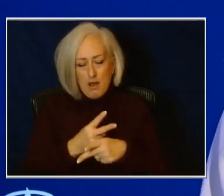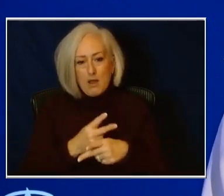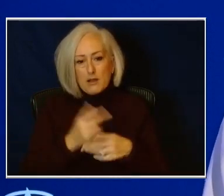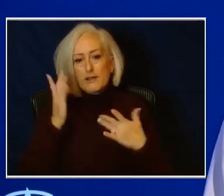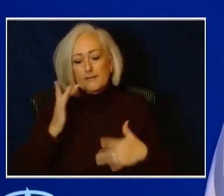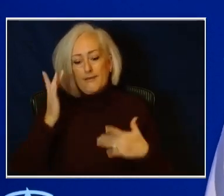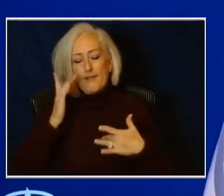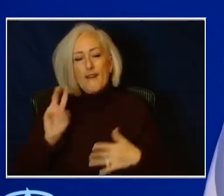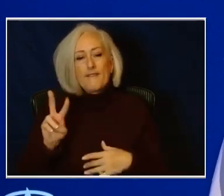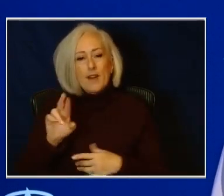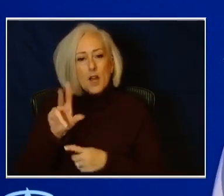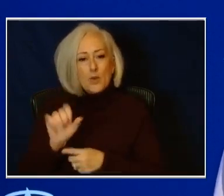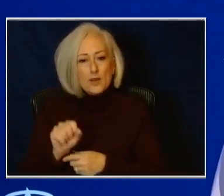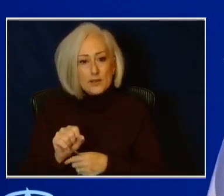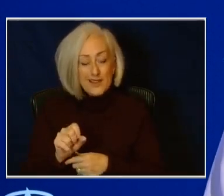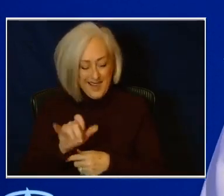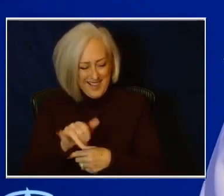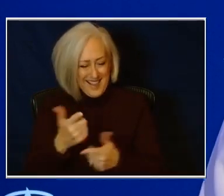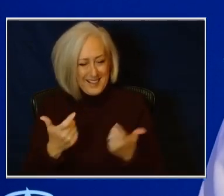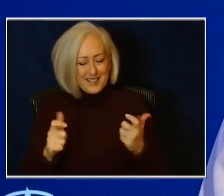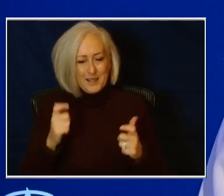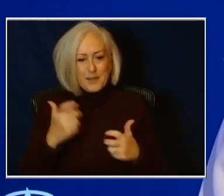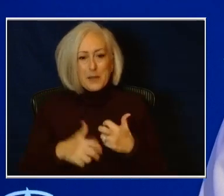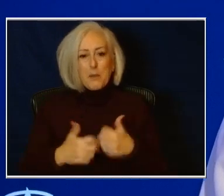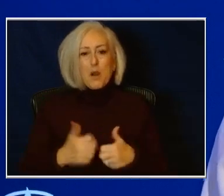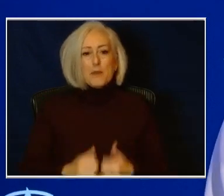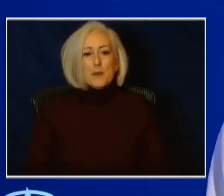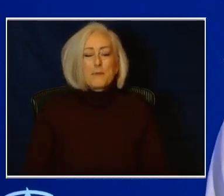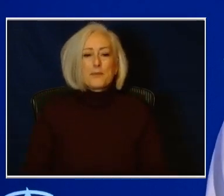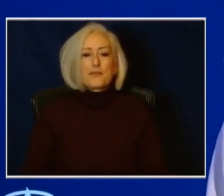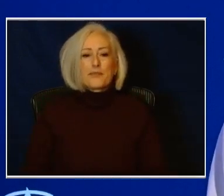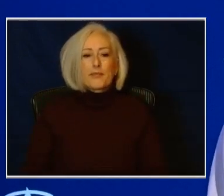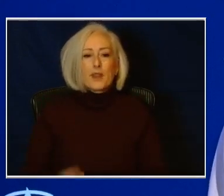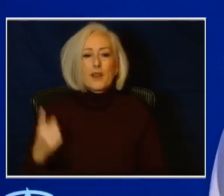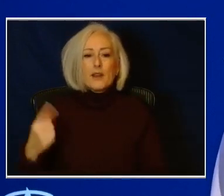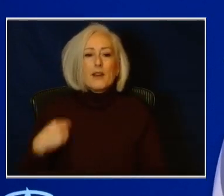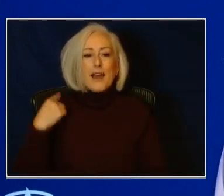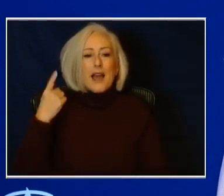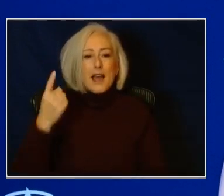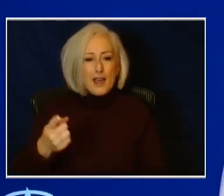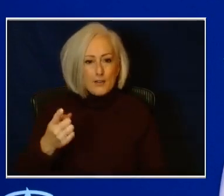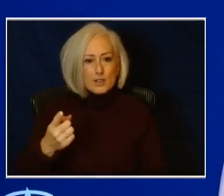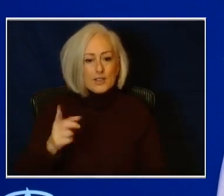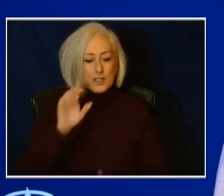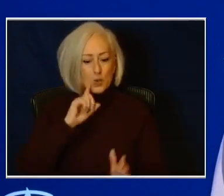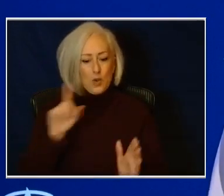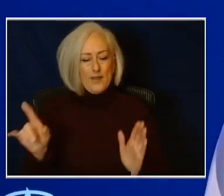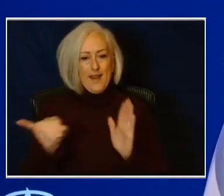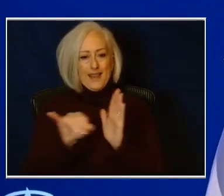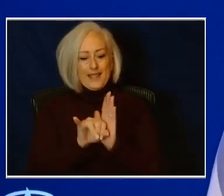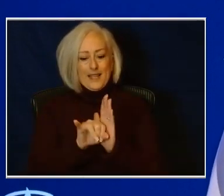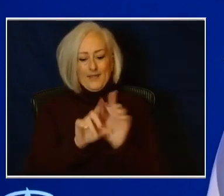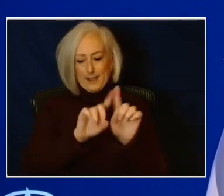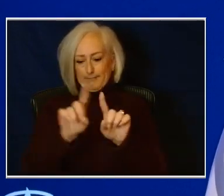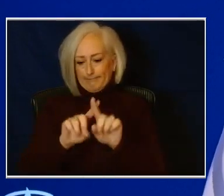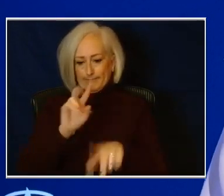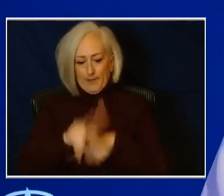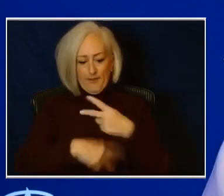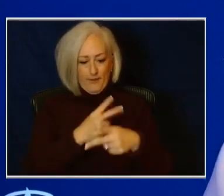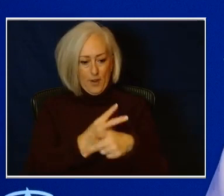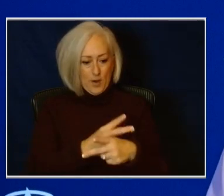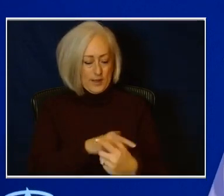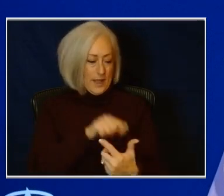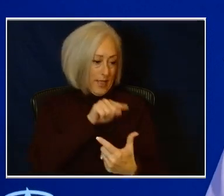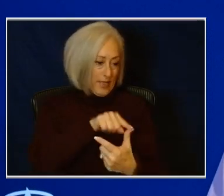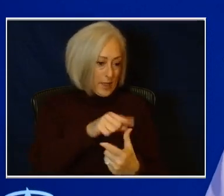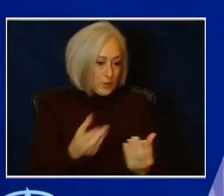think that is the big issue, and we have seen this ever since the variants have been identified, Steve, is that oh, this one is more immune evasive than